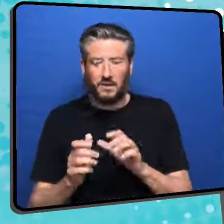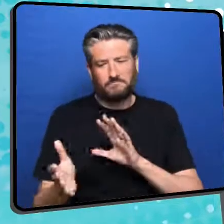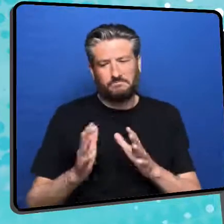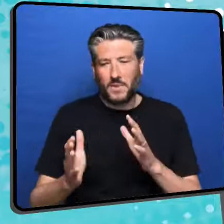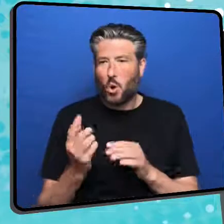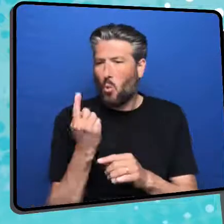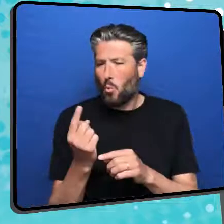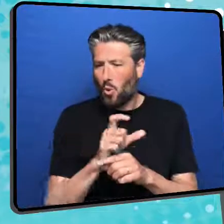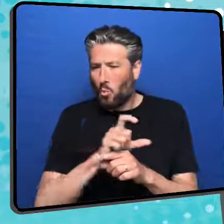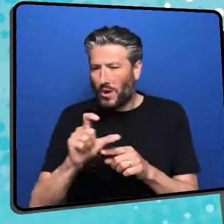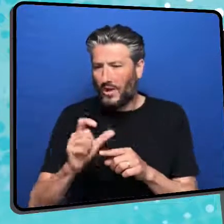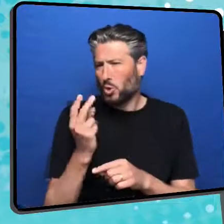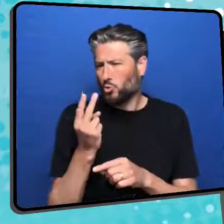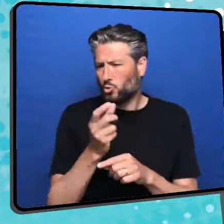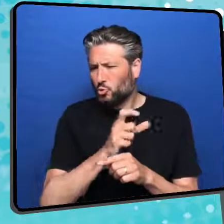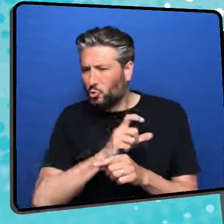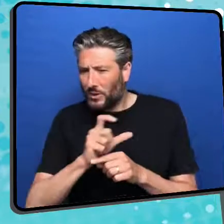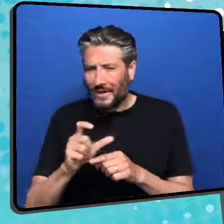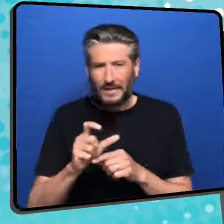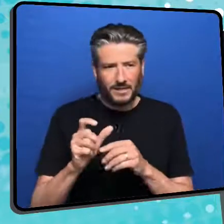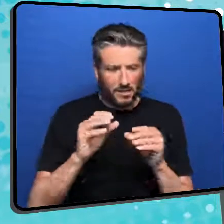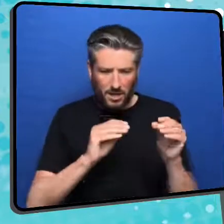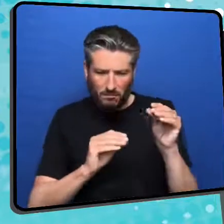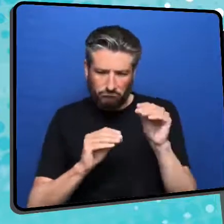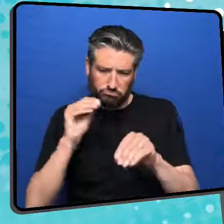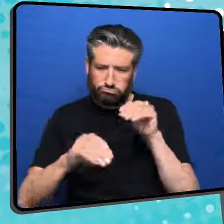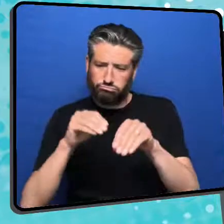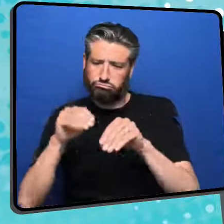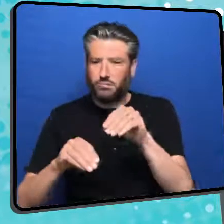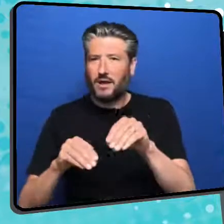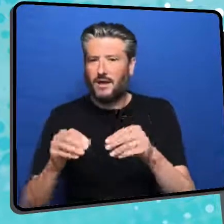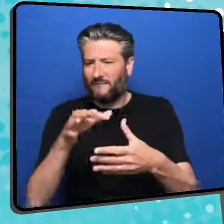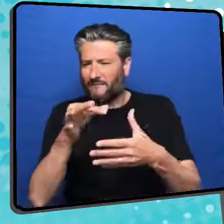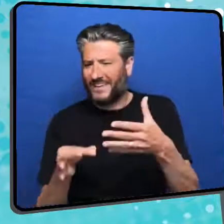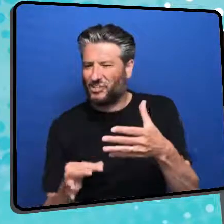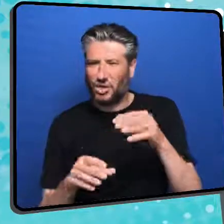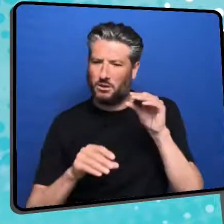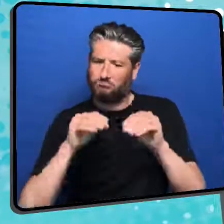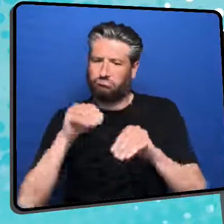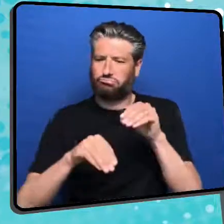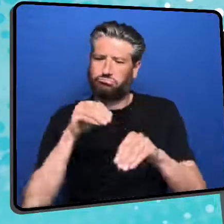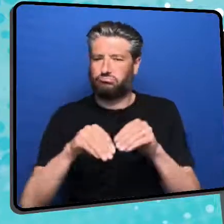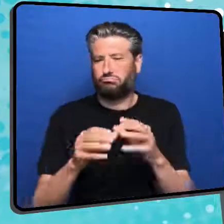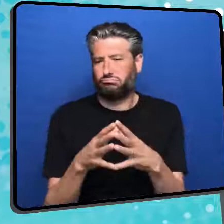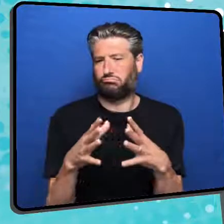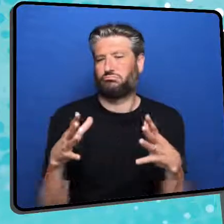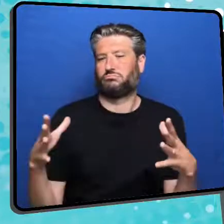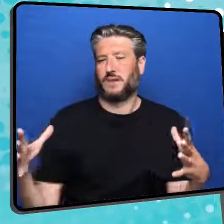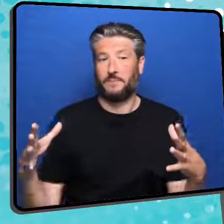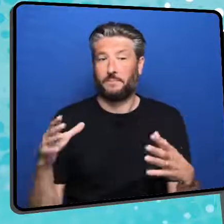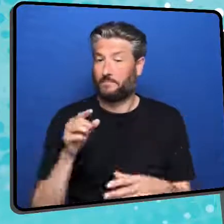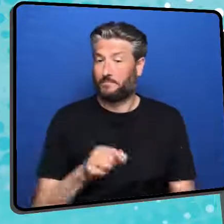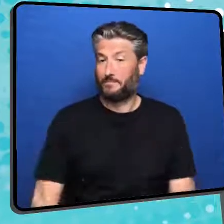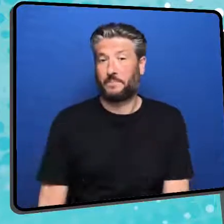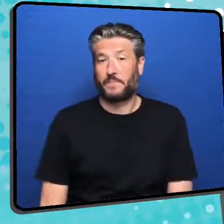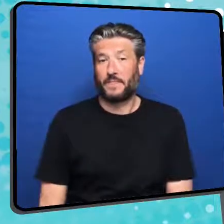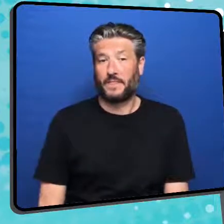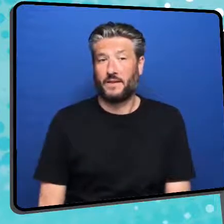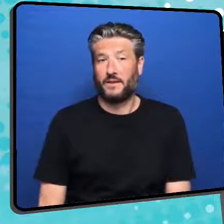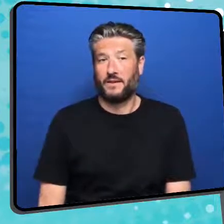where you develop some features for your product. Yeah. So indeed, Yeah. Thank you